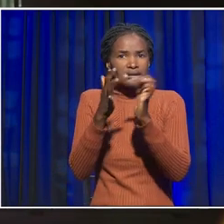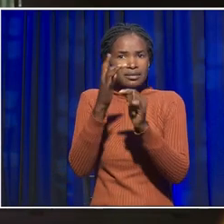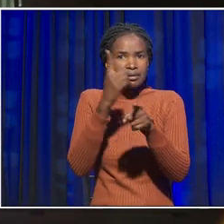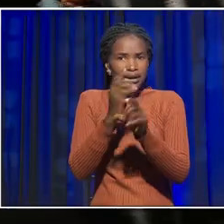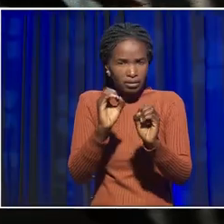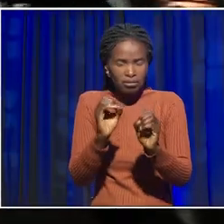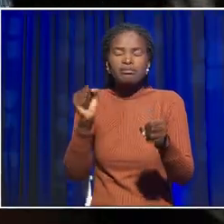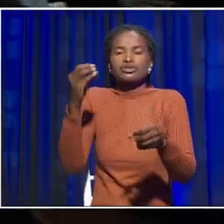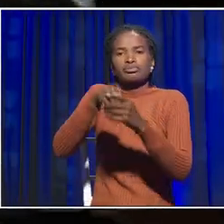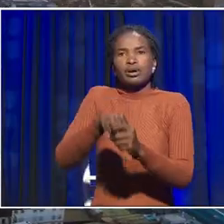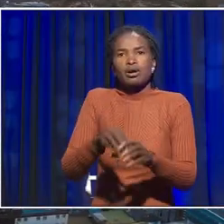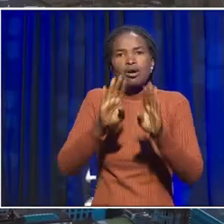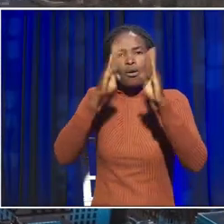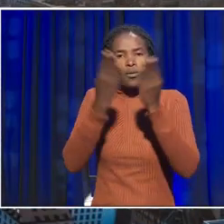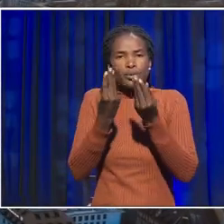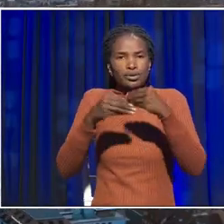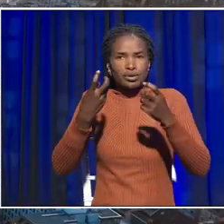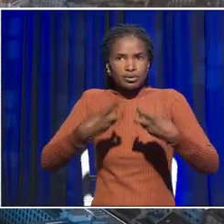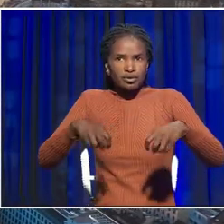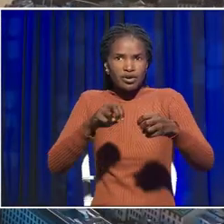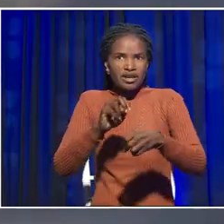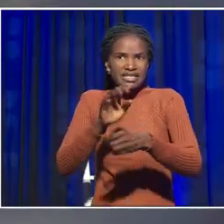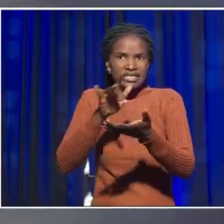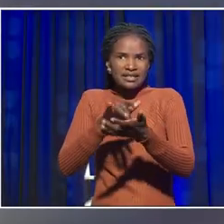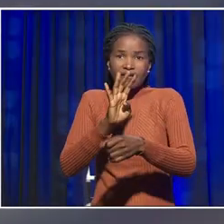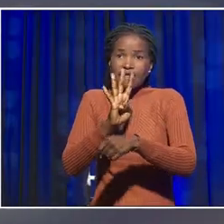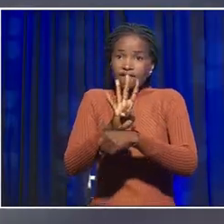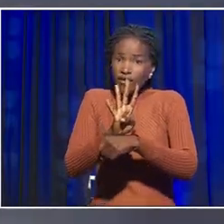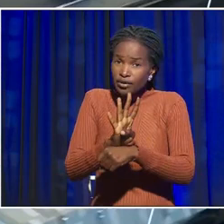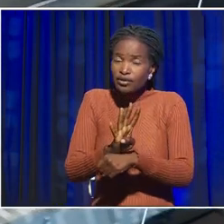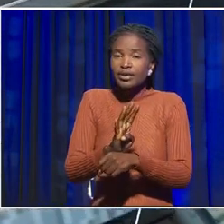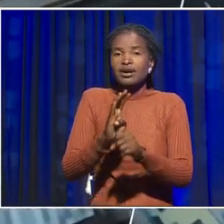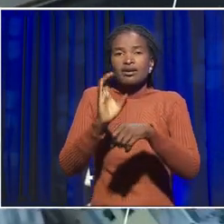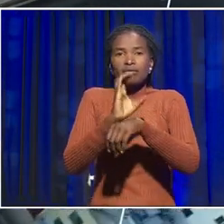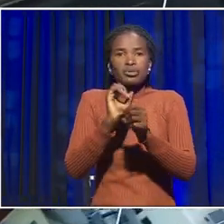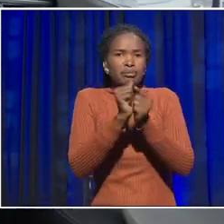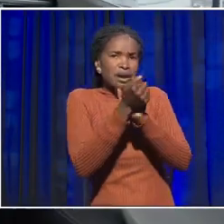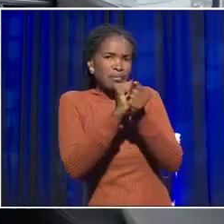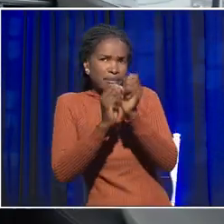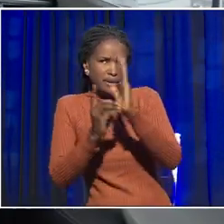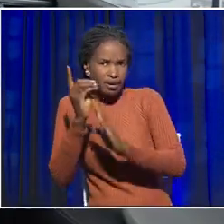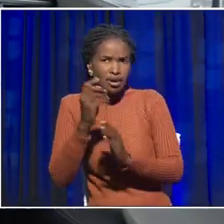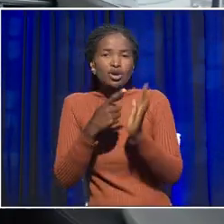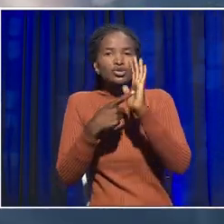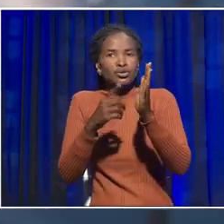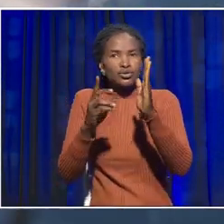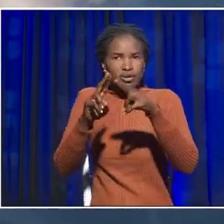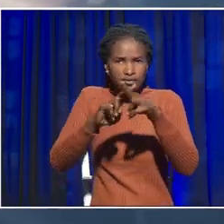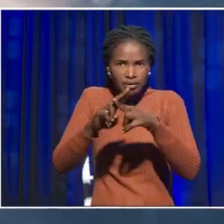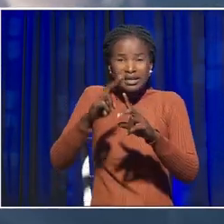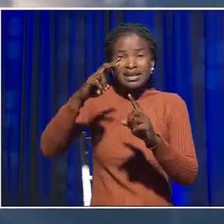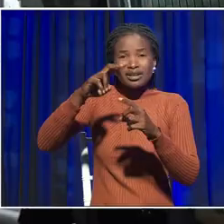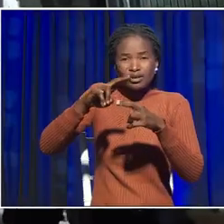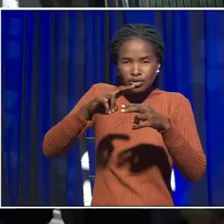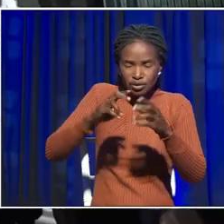Forum Center for the Fourth Industrial Revolution Network ensures that the development and application of emerging technologies benefits